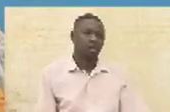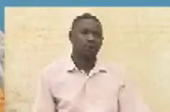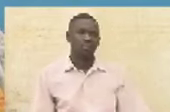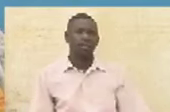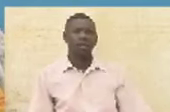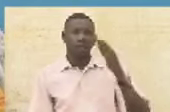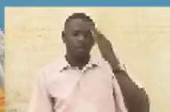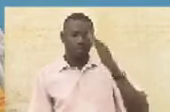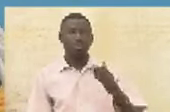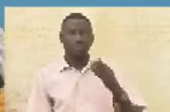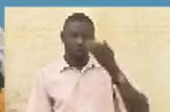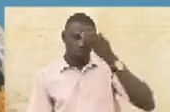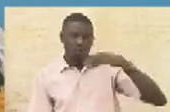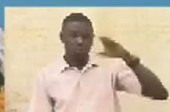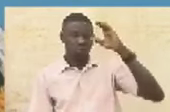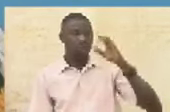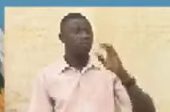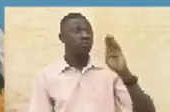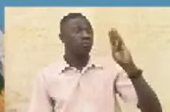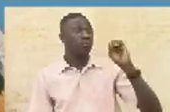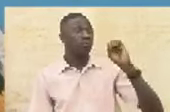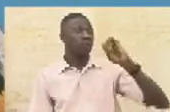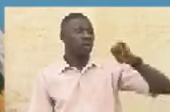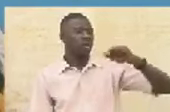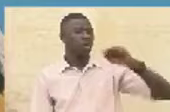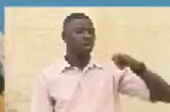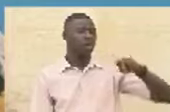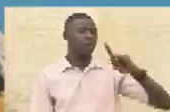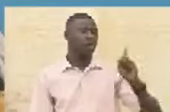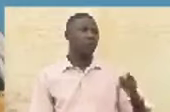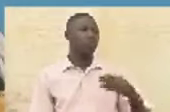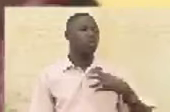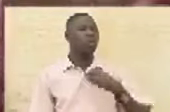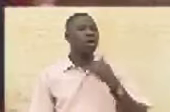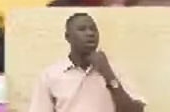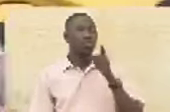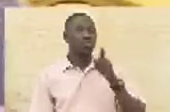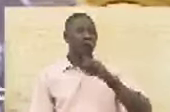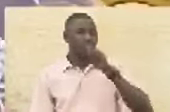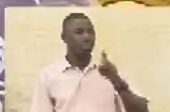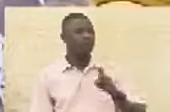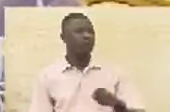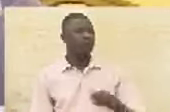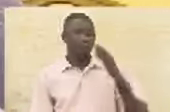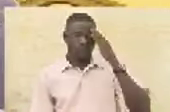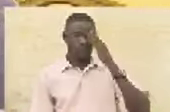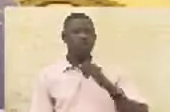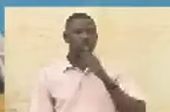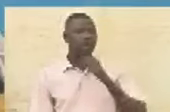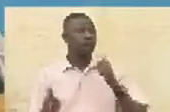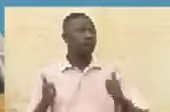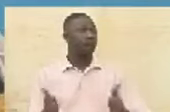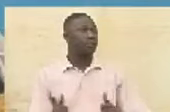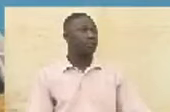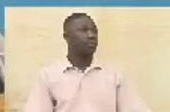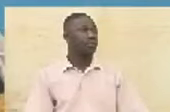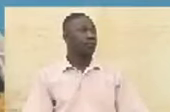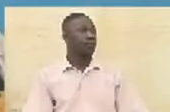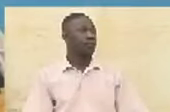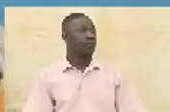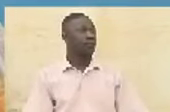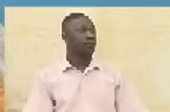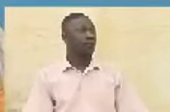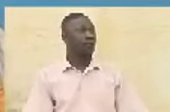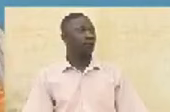you, Commissioner Bojan. Commissioner Bojan, what have you been in Kala Silang? Thank you, Chairman. Barka Tiaman.